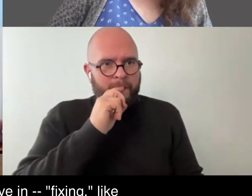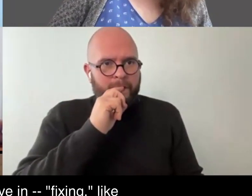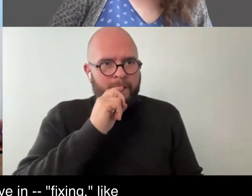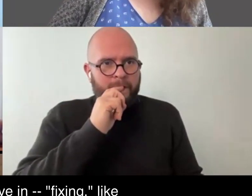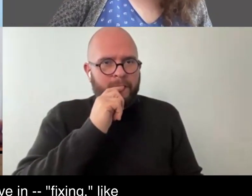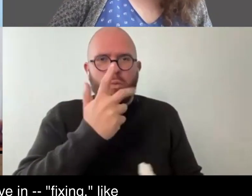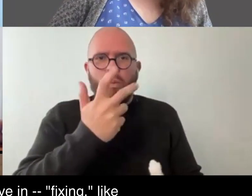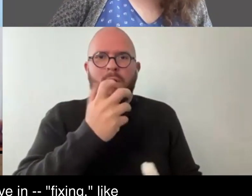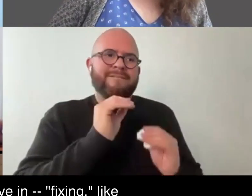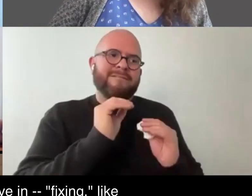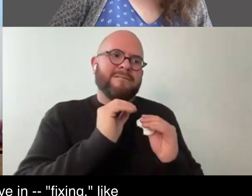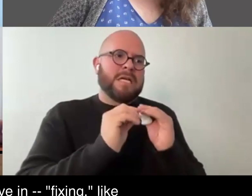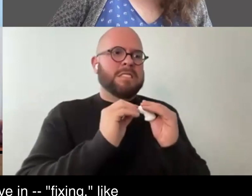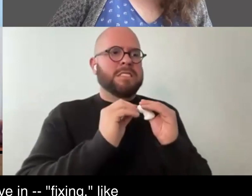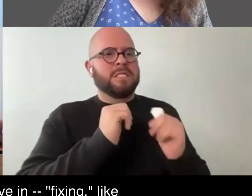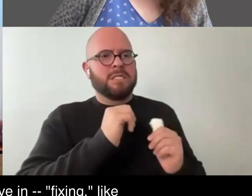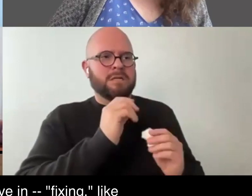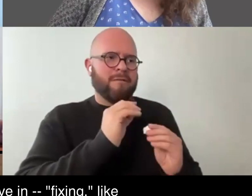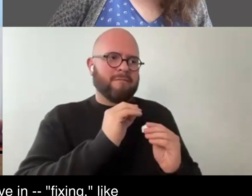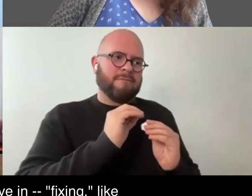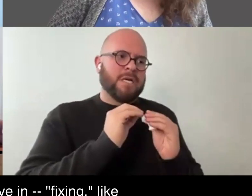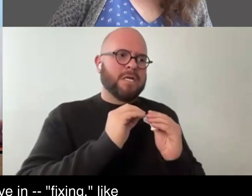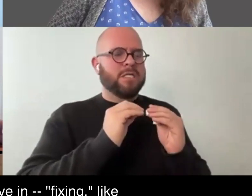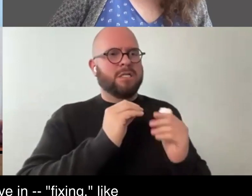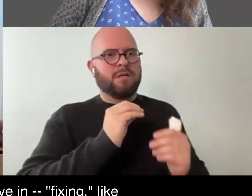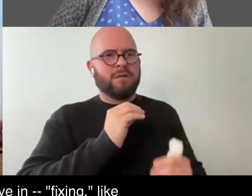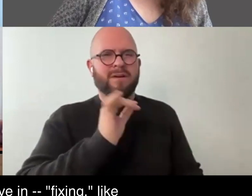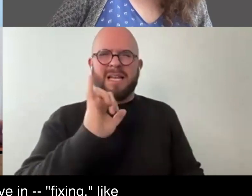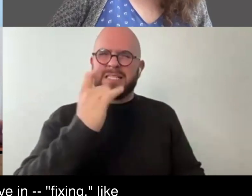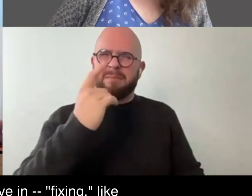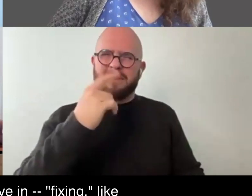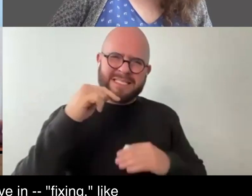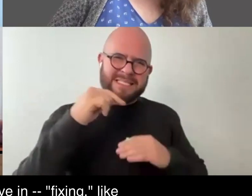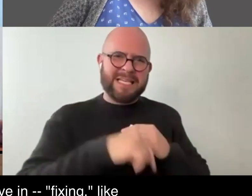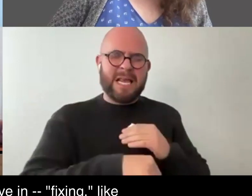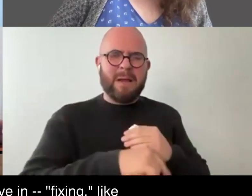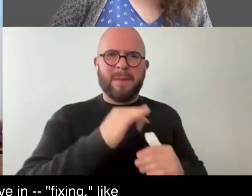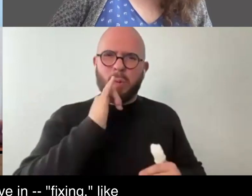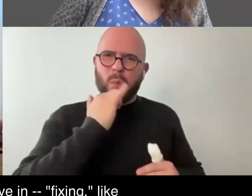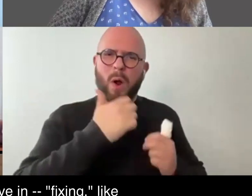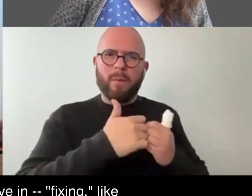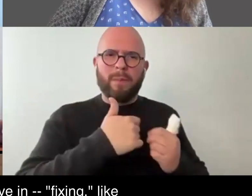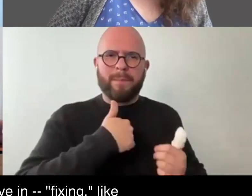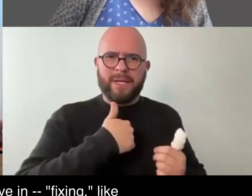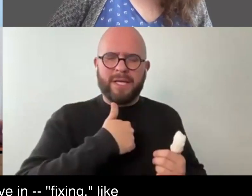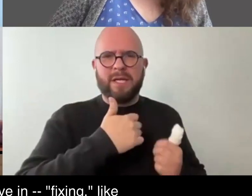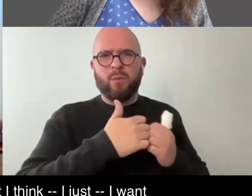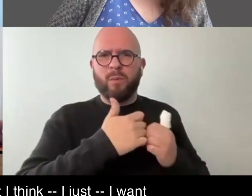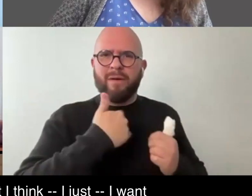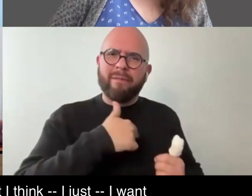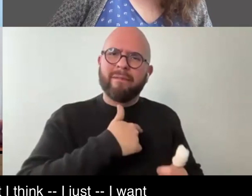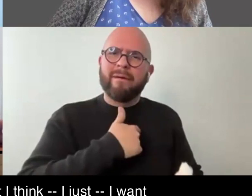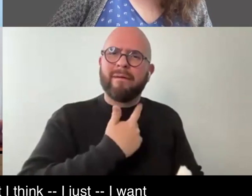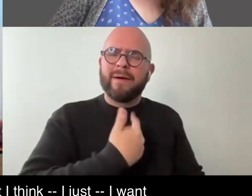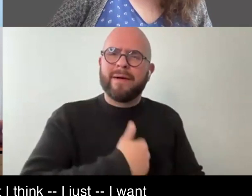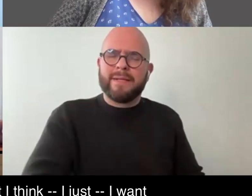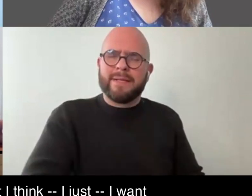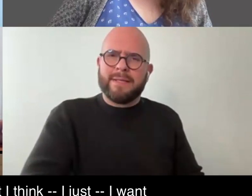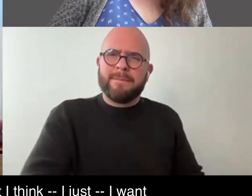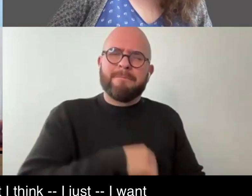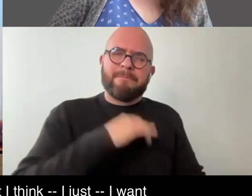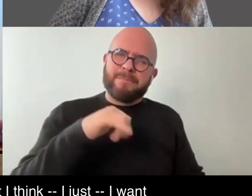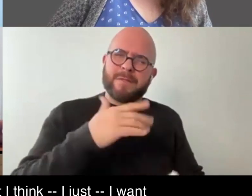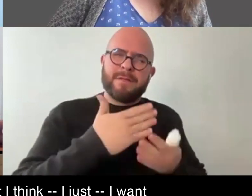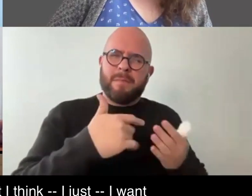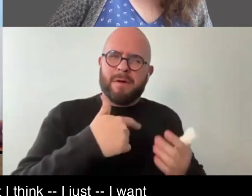fixing, like there's something deeply wrong with me, us, right? And that's the part that I